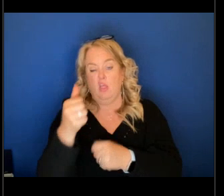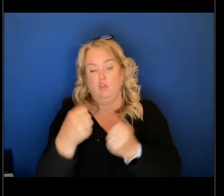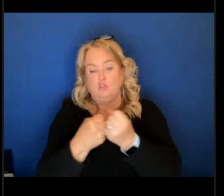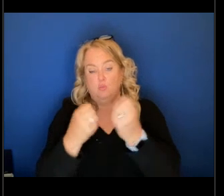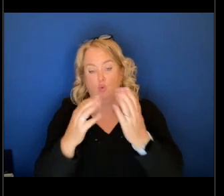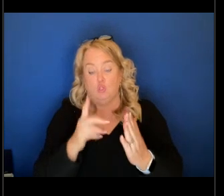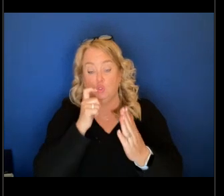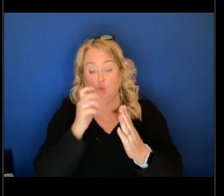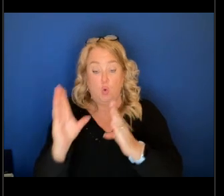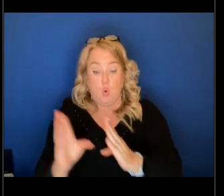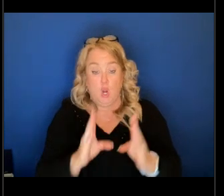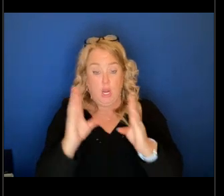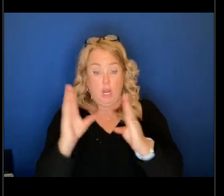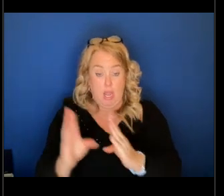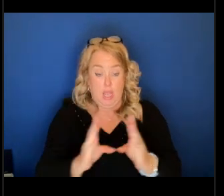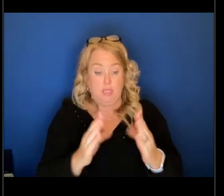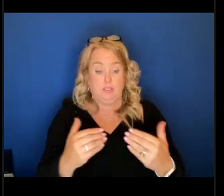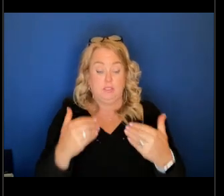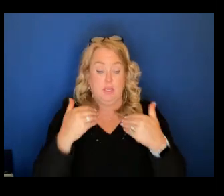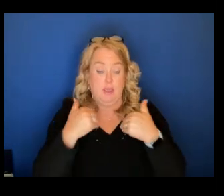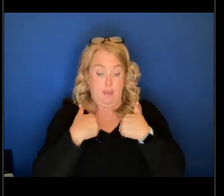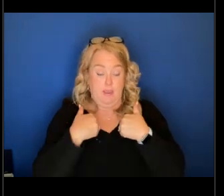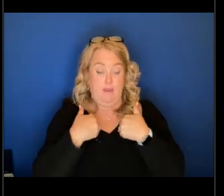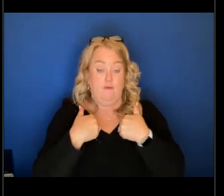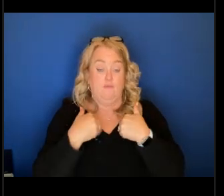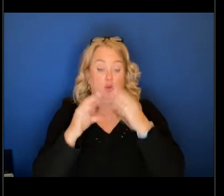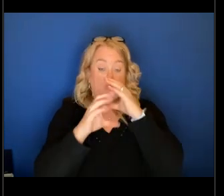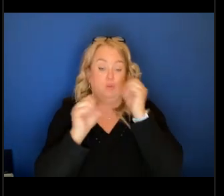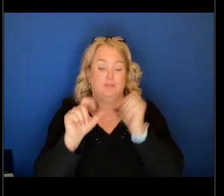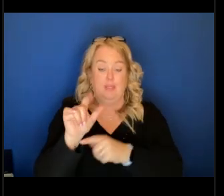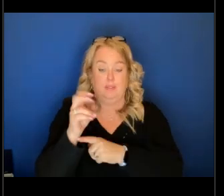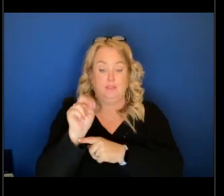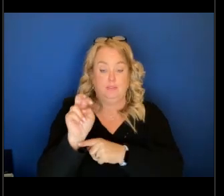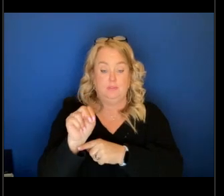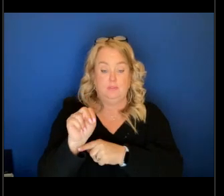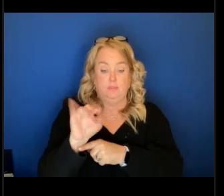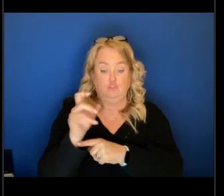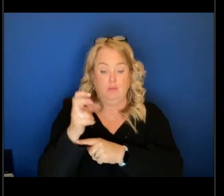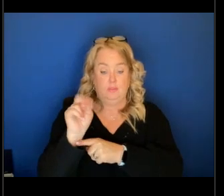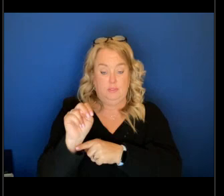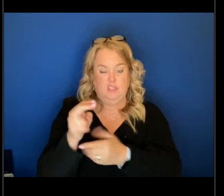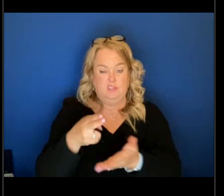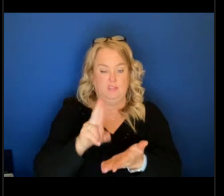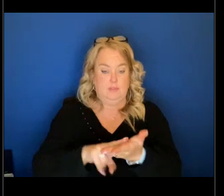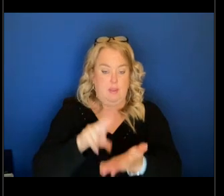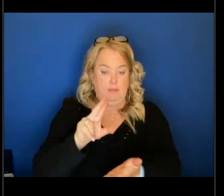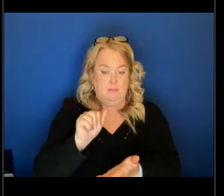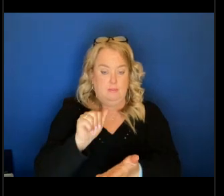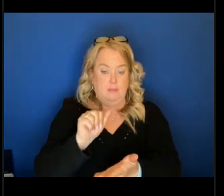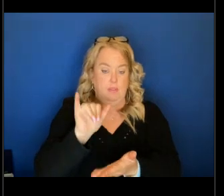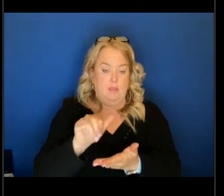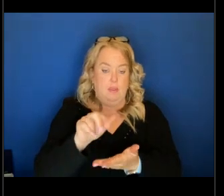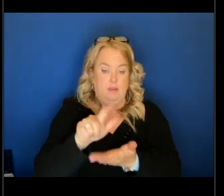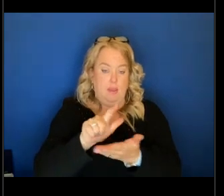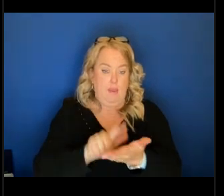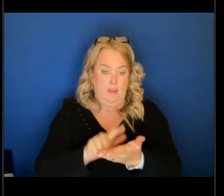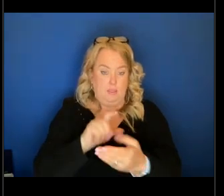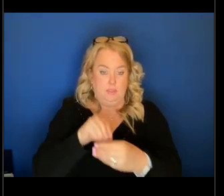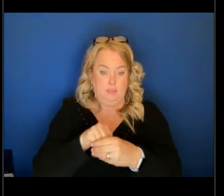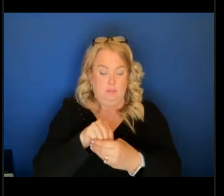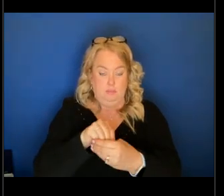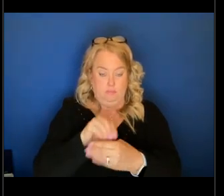who organized to have then President Lyndon B. Johnson sign the act into law. For